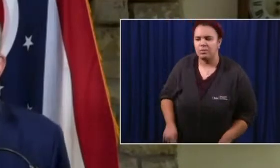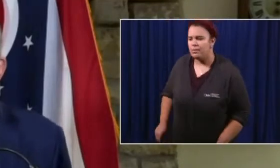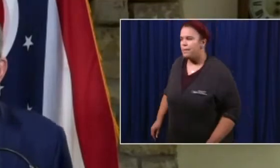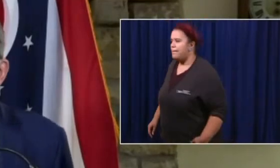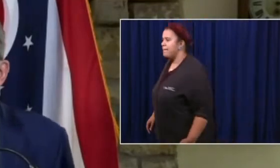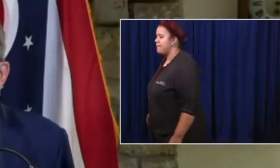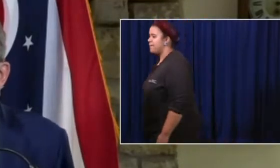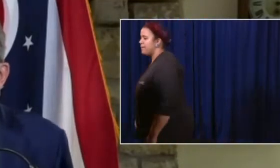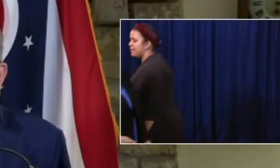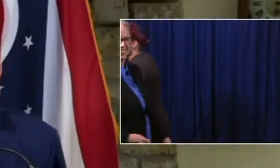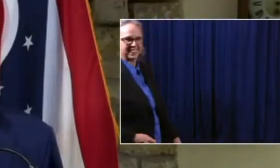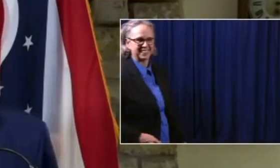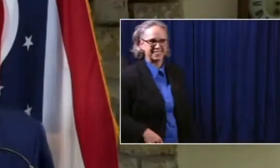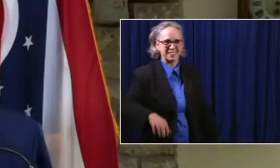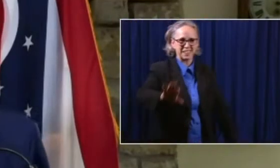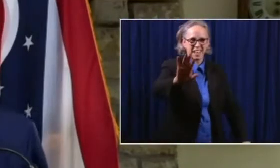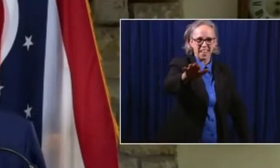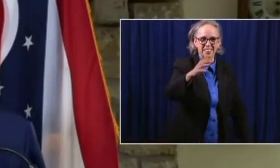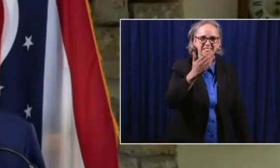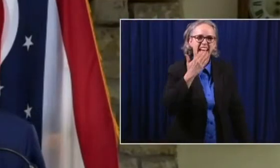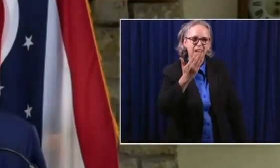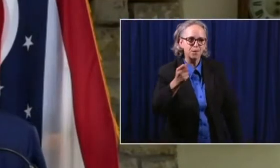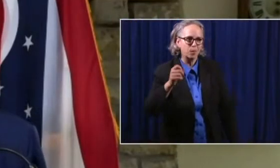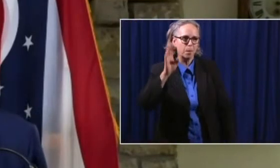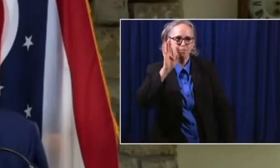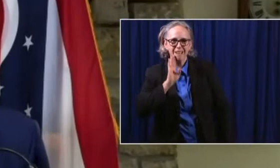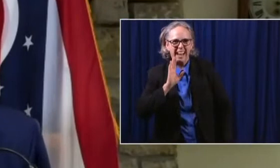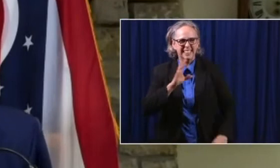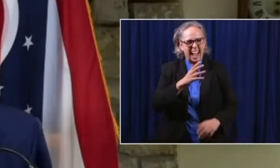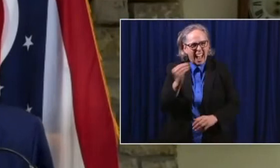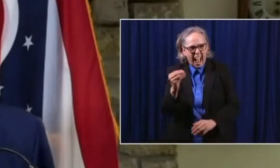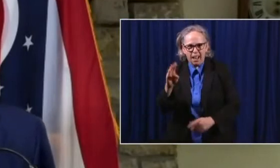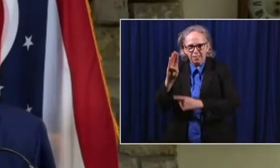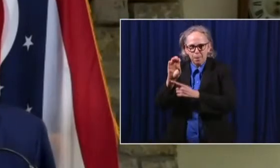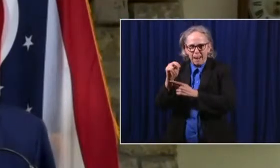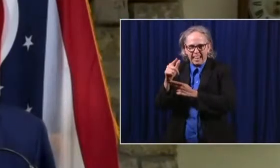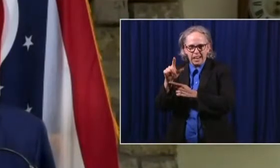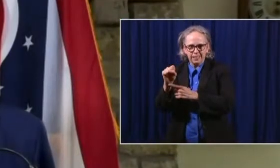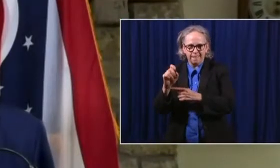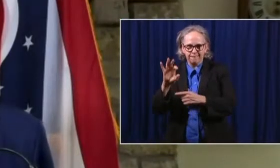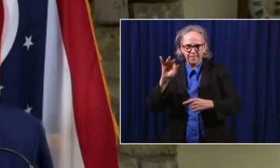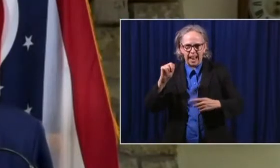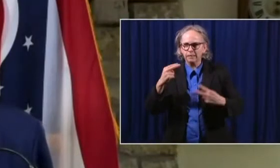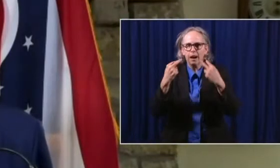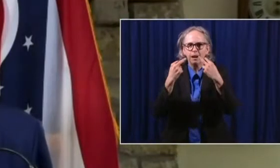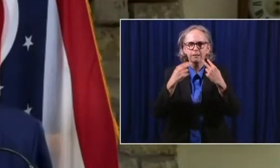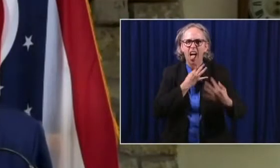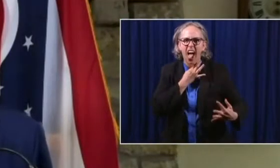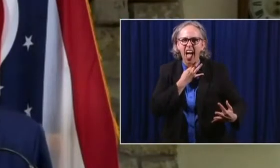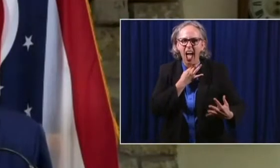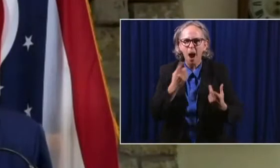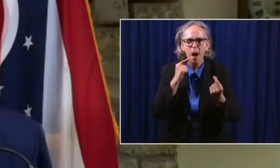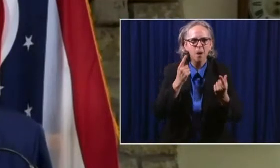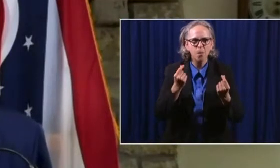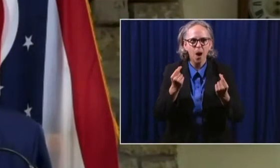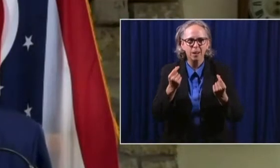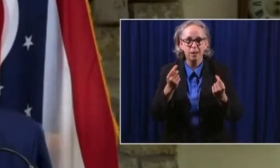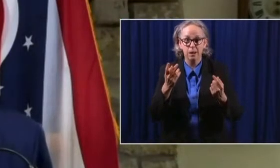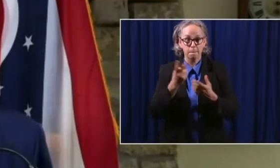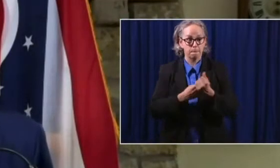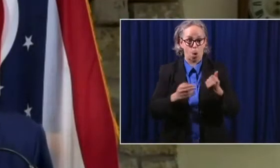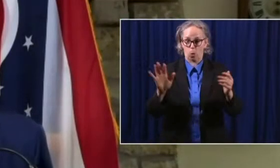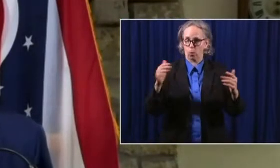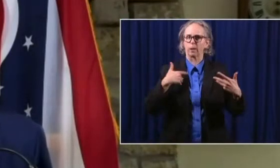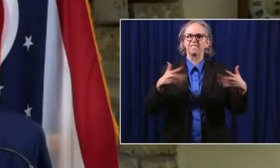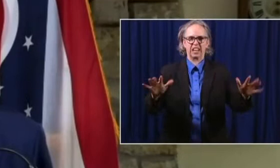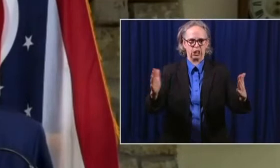for all Browns fans and Bengals fans. Both have presented very